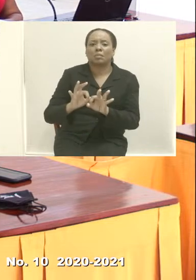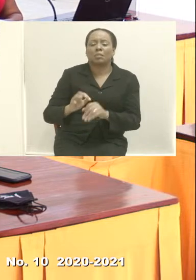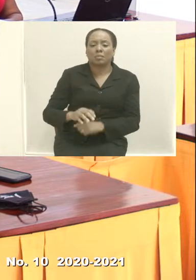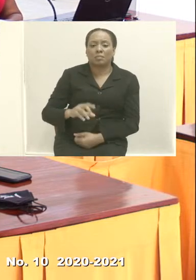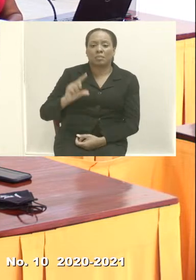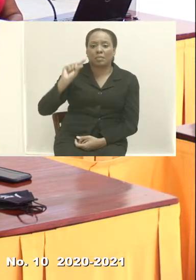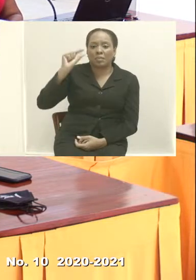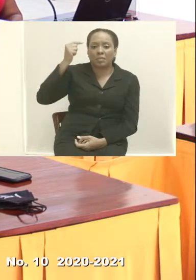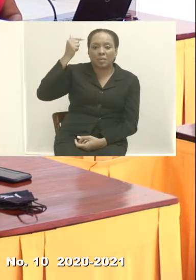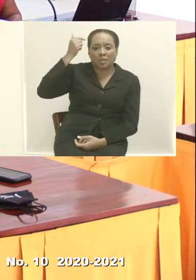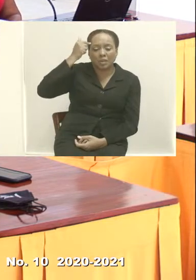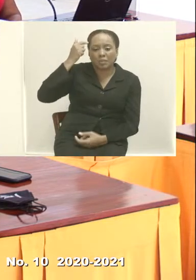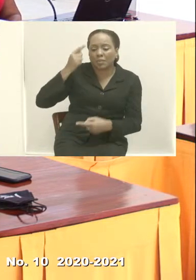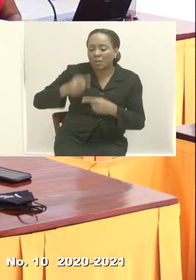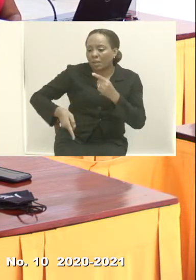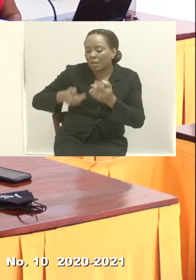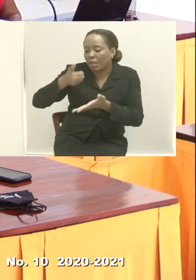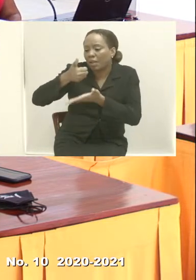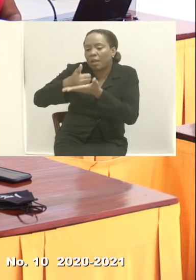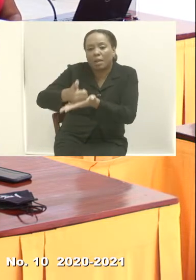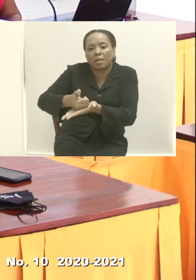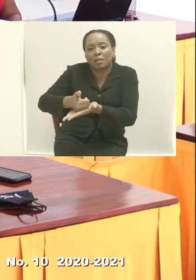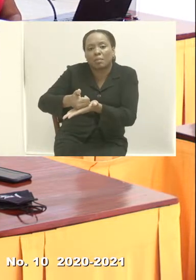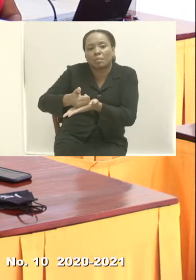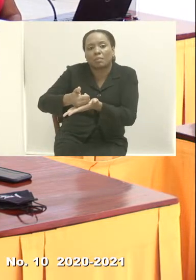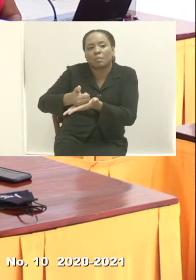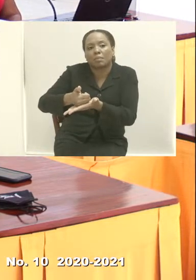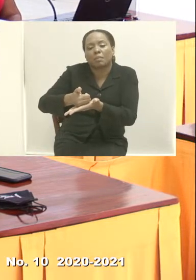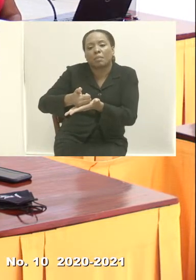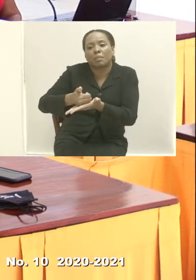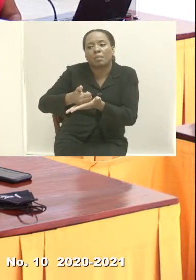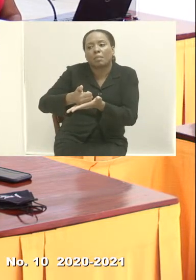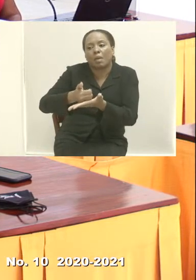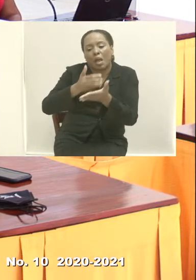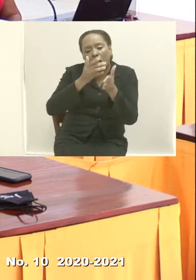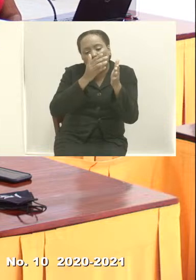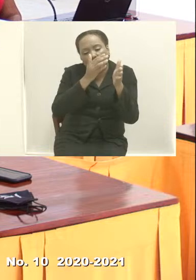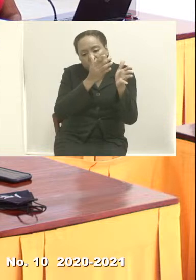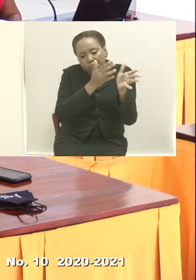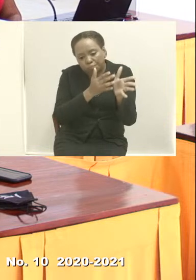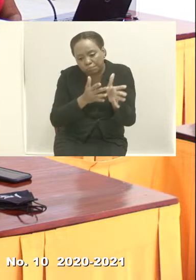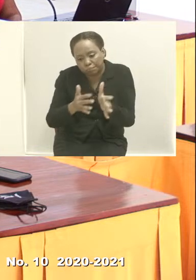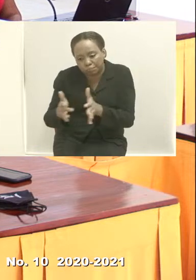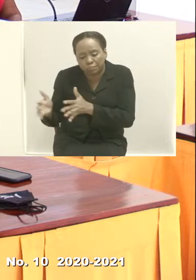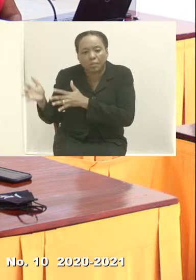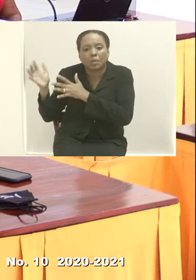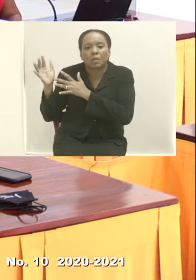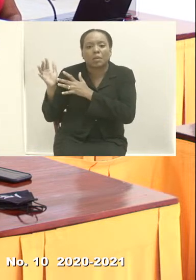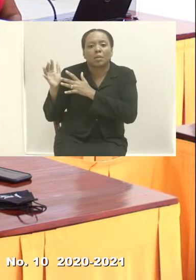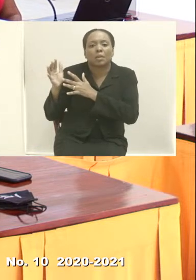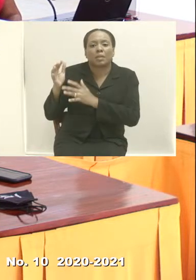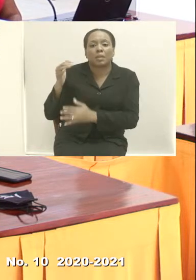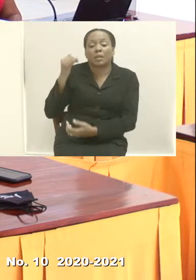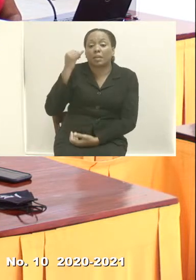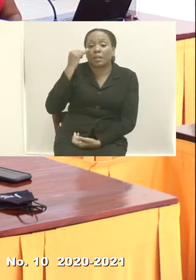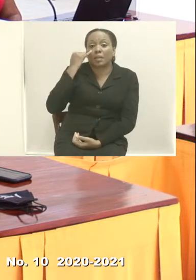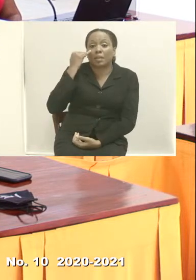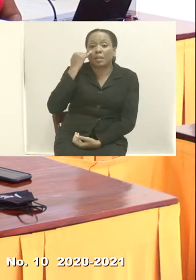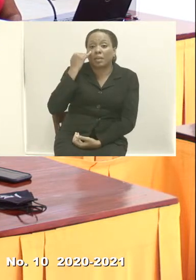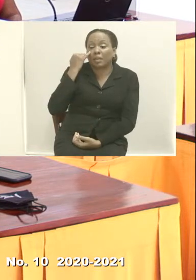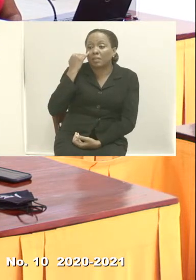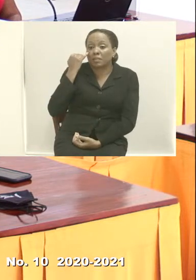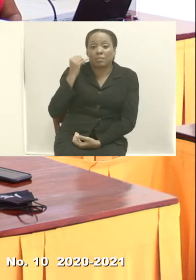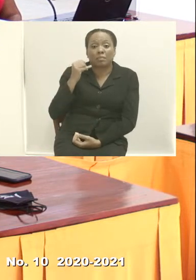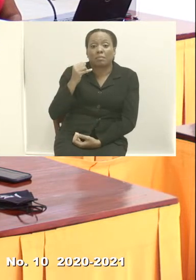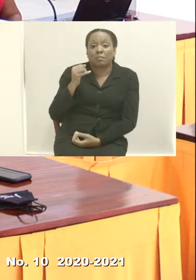we would want to help, especially in circumstances such as those that confront the country right now, if there is no fund